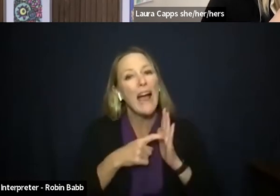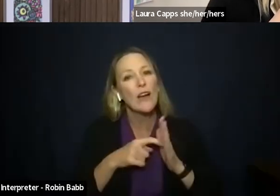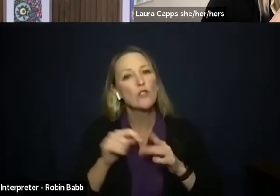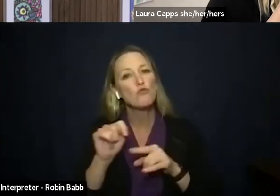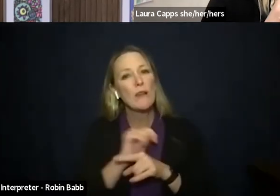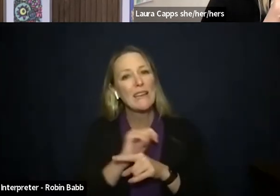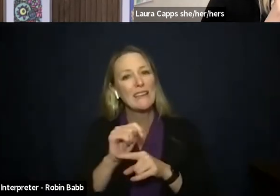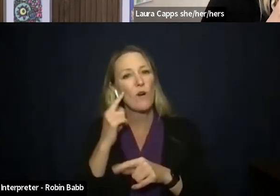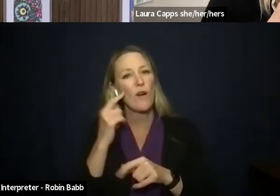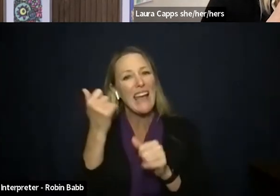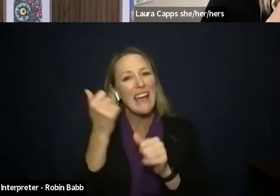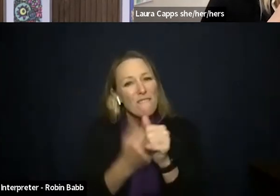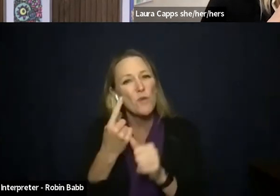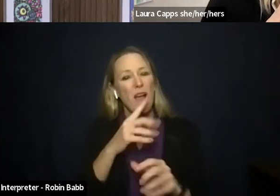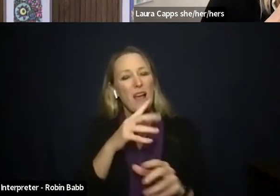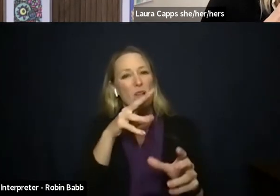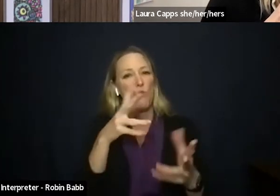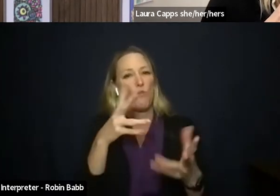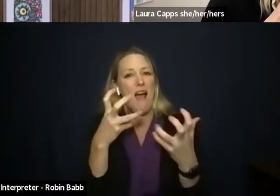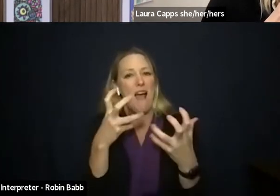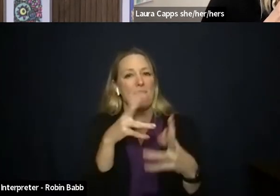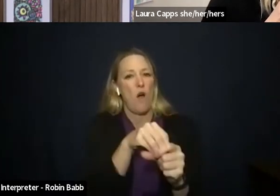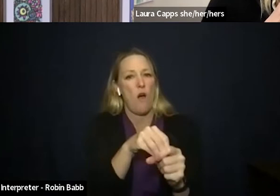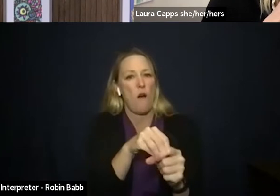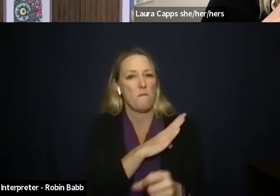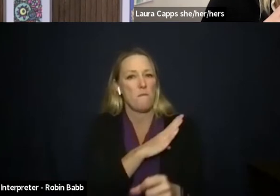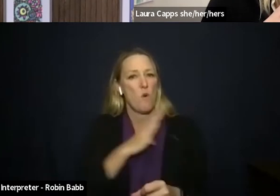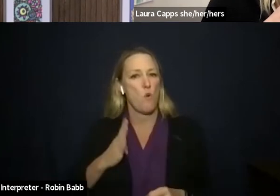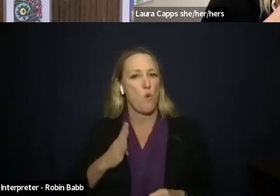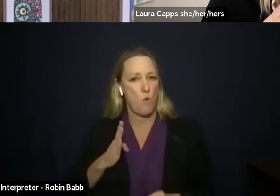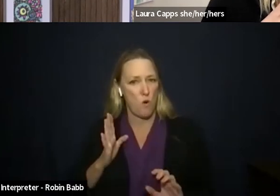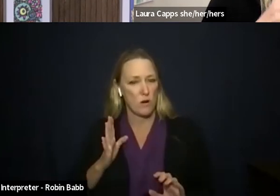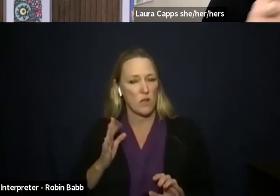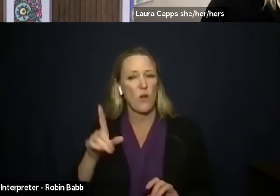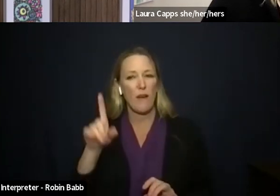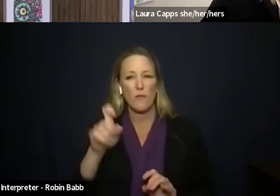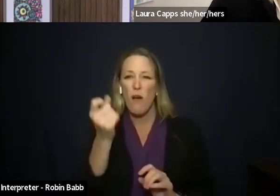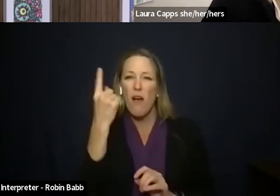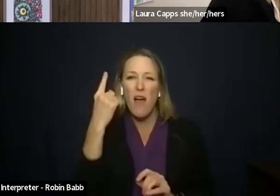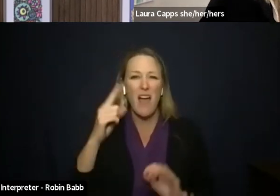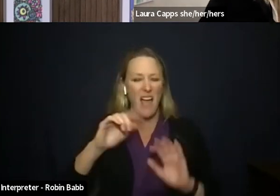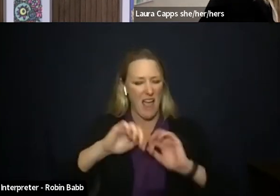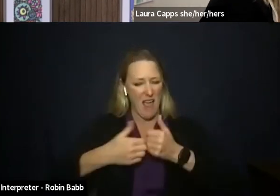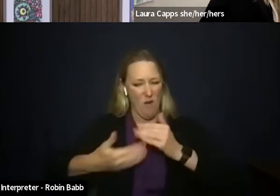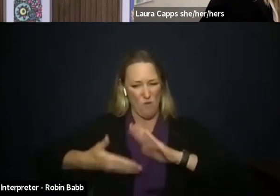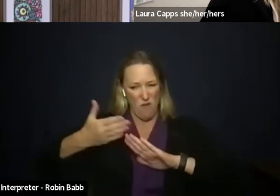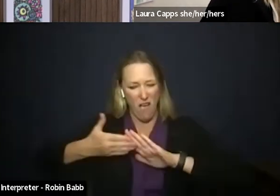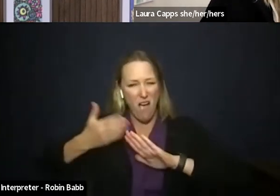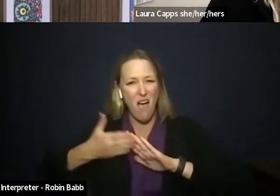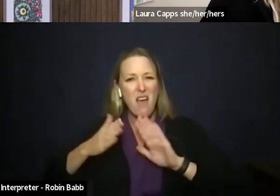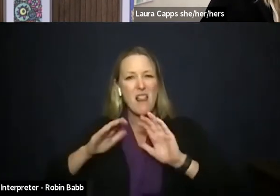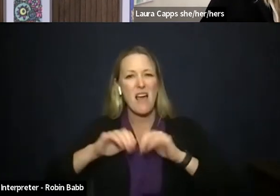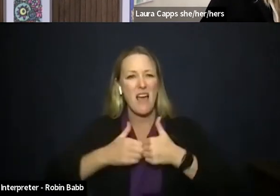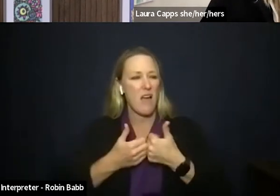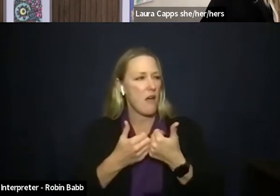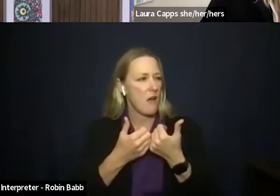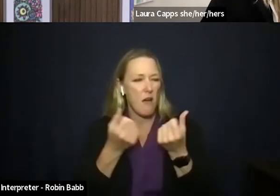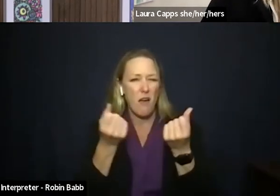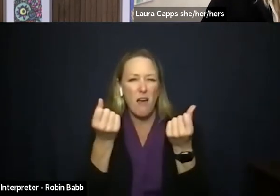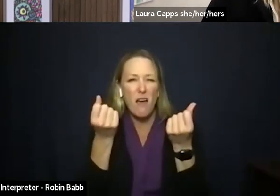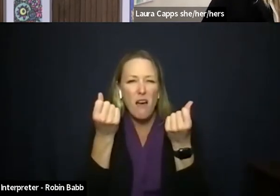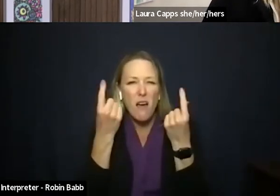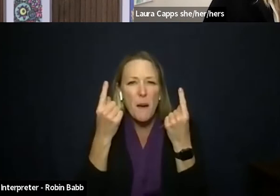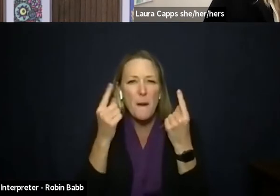understand what it takes to run this to understand the ed codes and all the different things that sometimes when we're as we're working our way